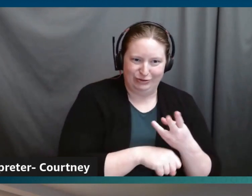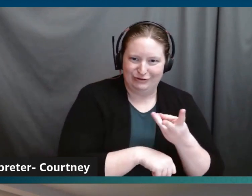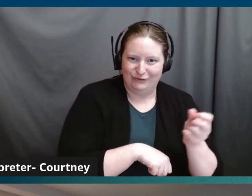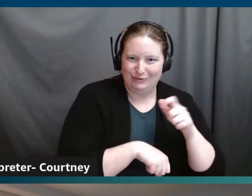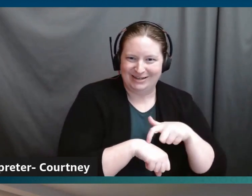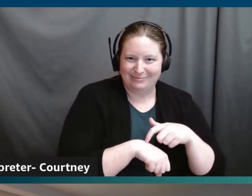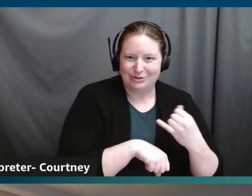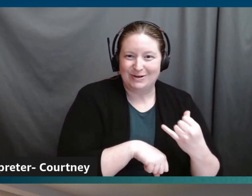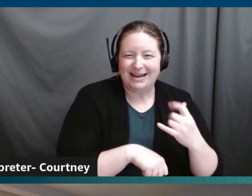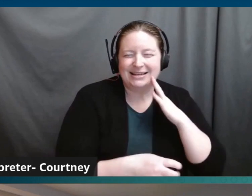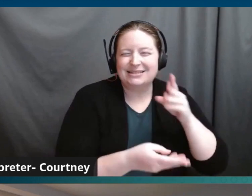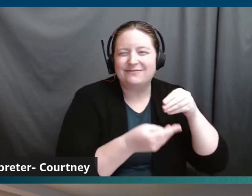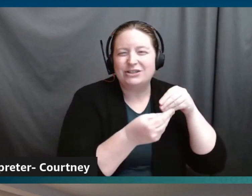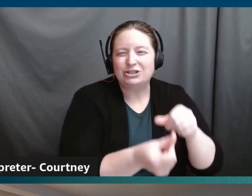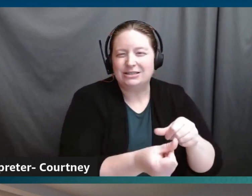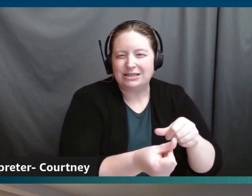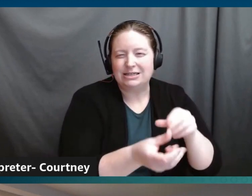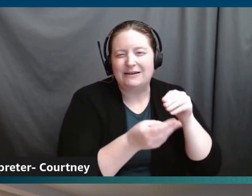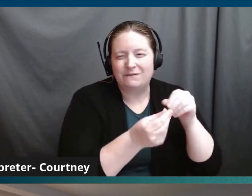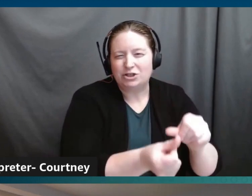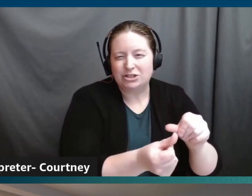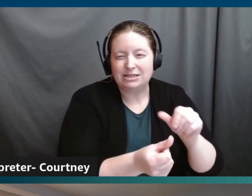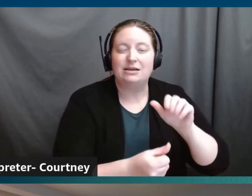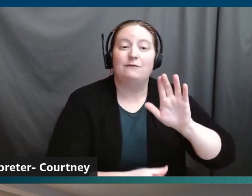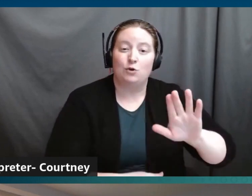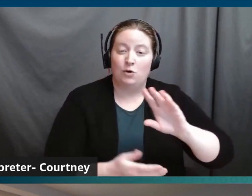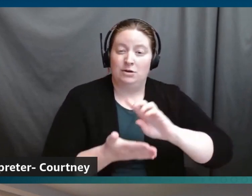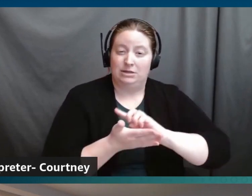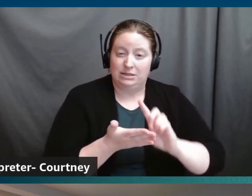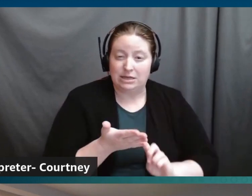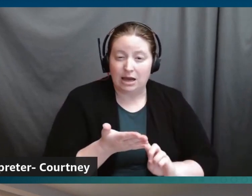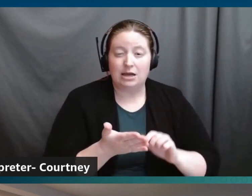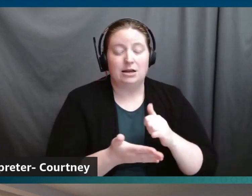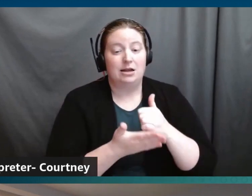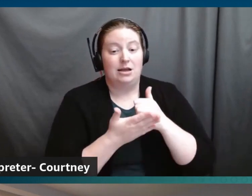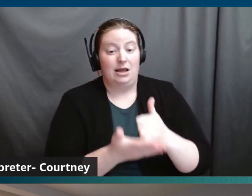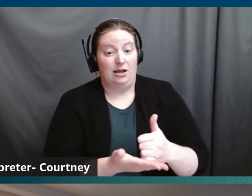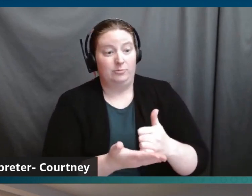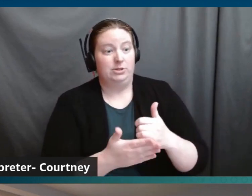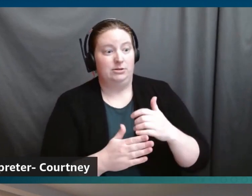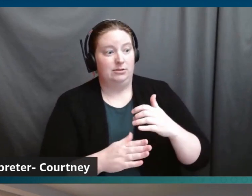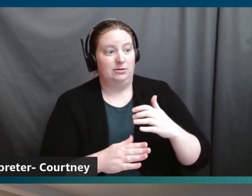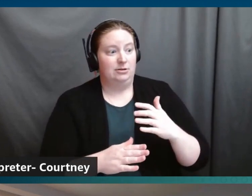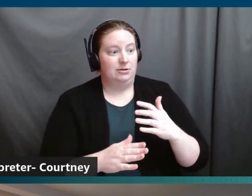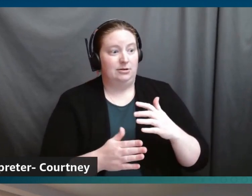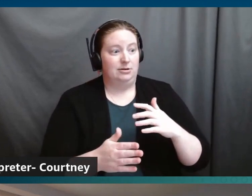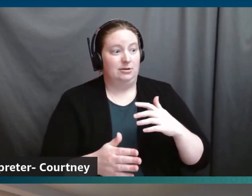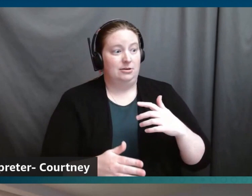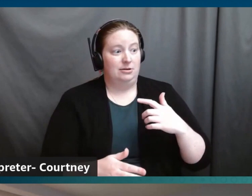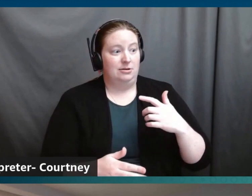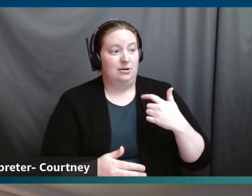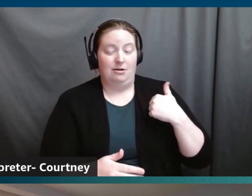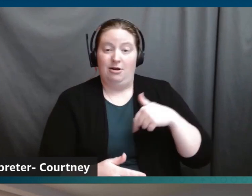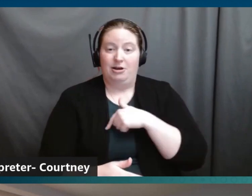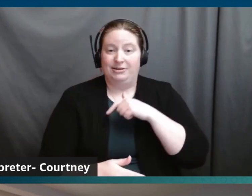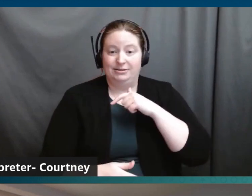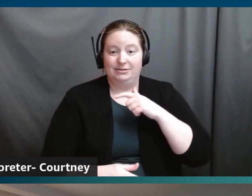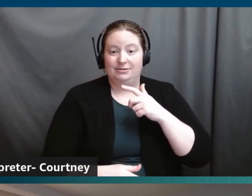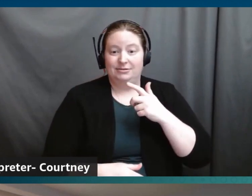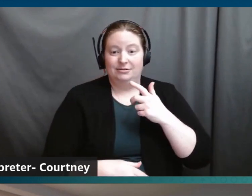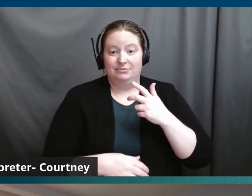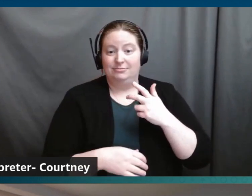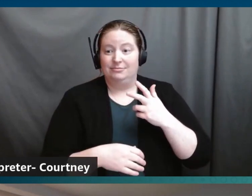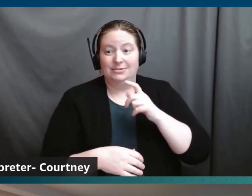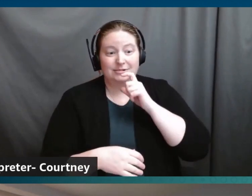is efficiency. The efficiency of your design helps prevent us from utilizing unnecessary